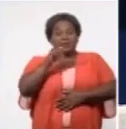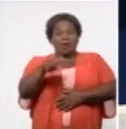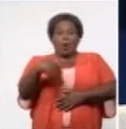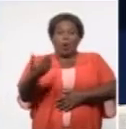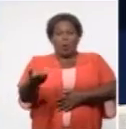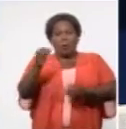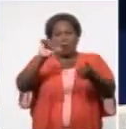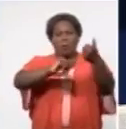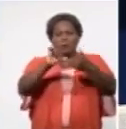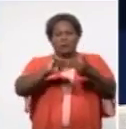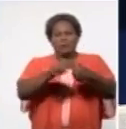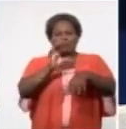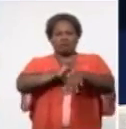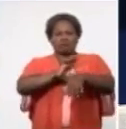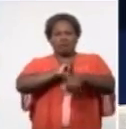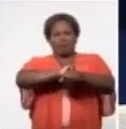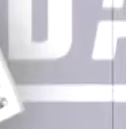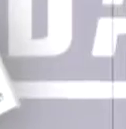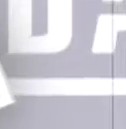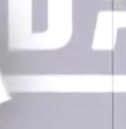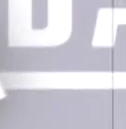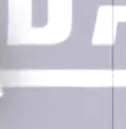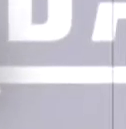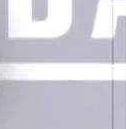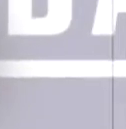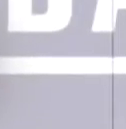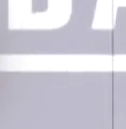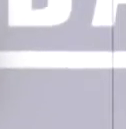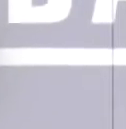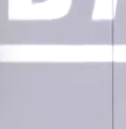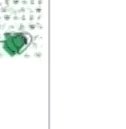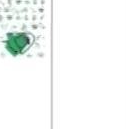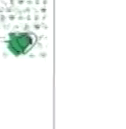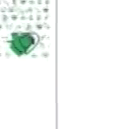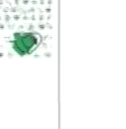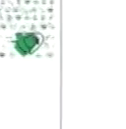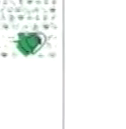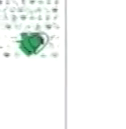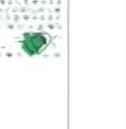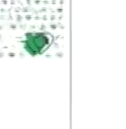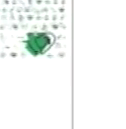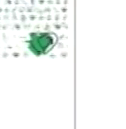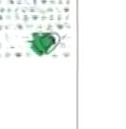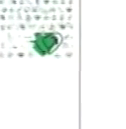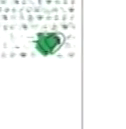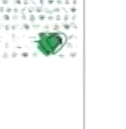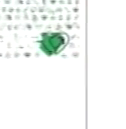of the most significant risks in the current year.